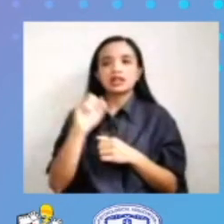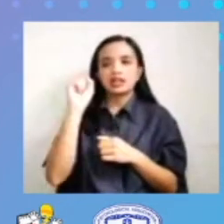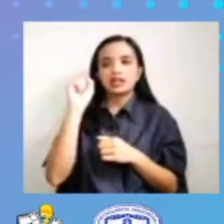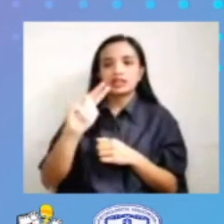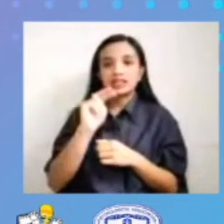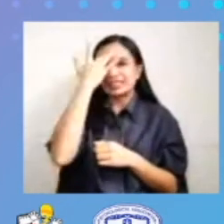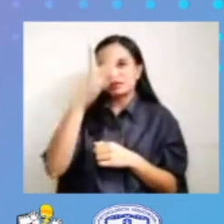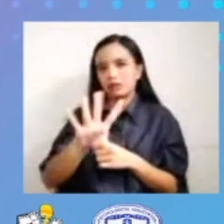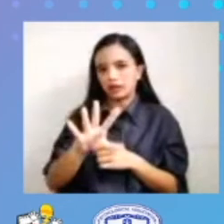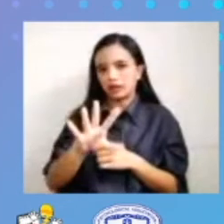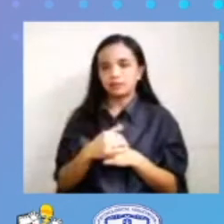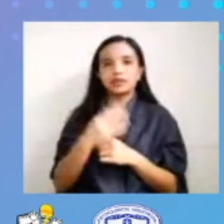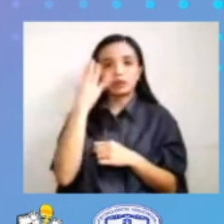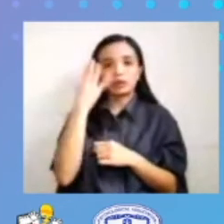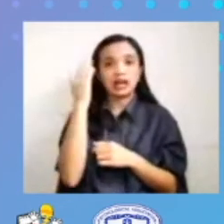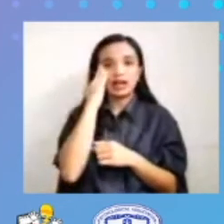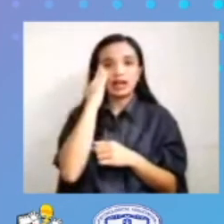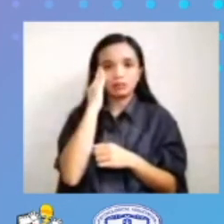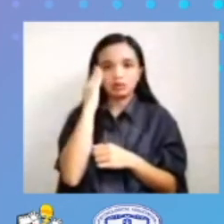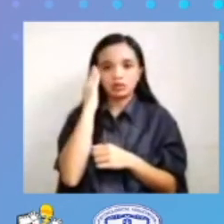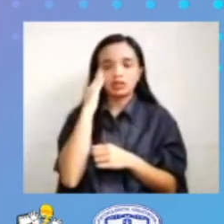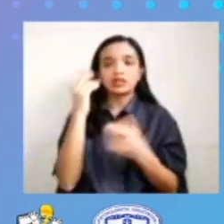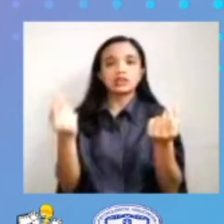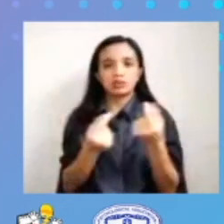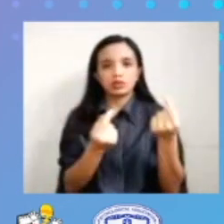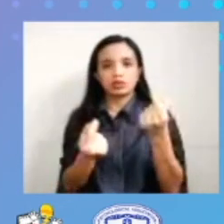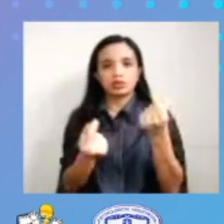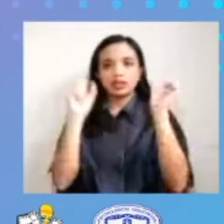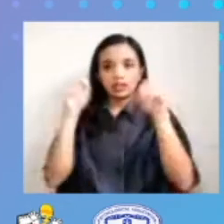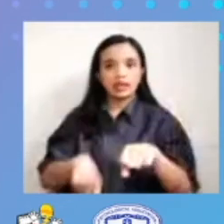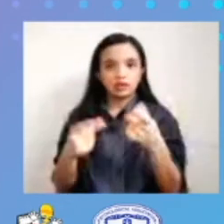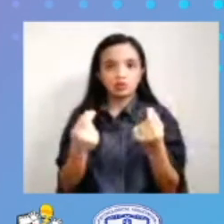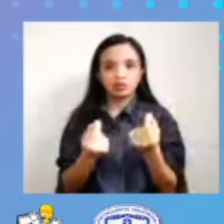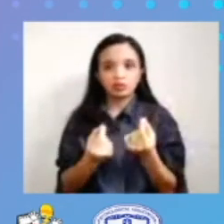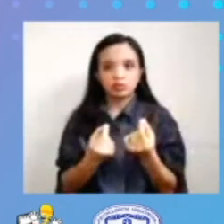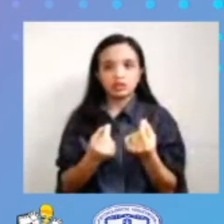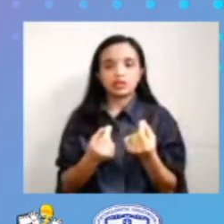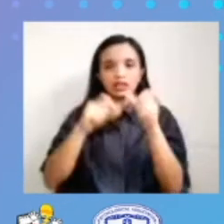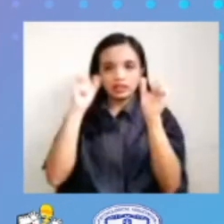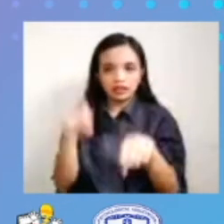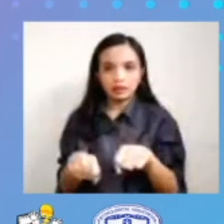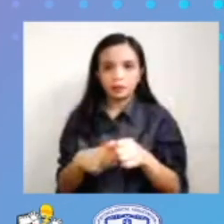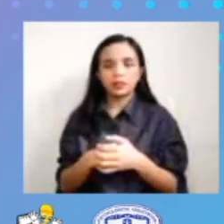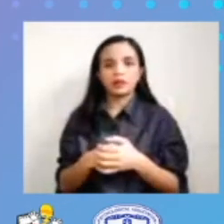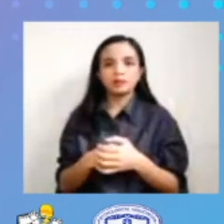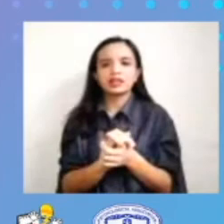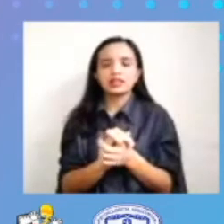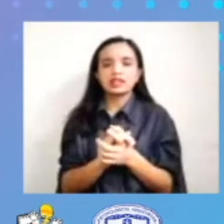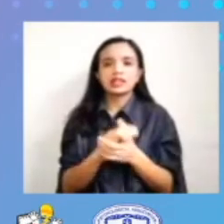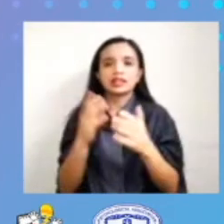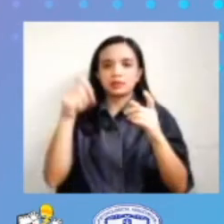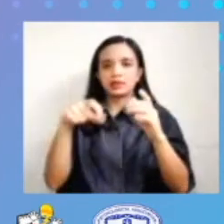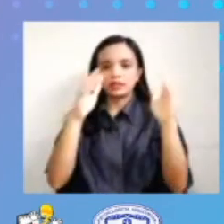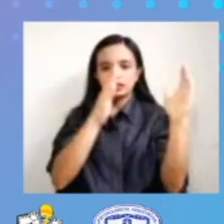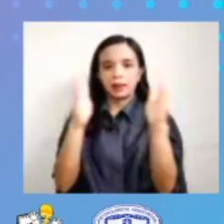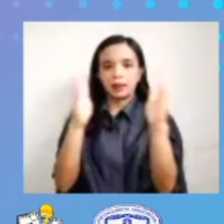lift heavier, you can do more repetitions, you can slow down the tempo, you can increase the frequency, and dami po talaga.